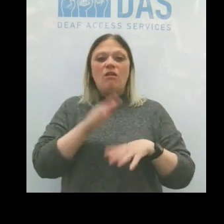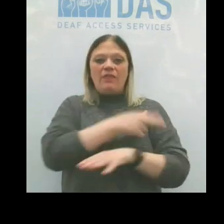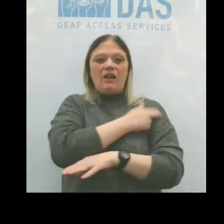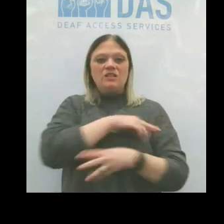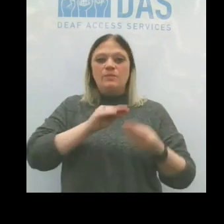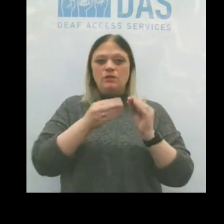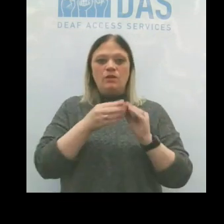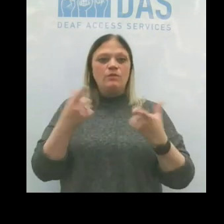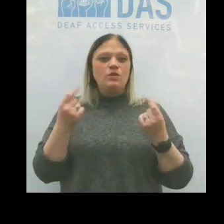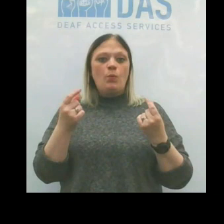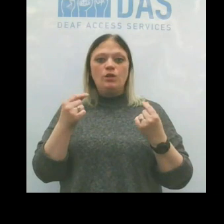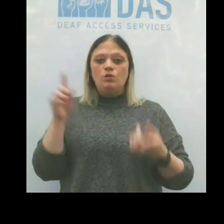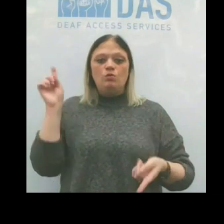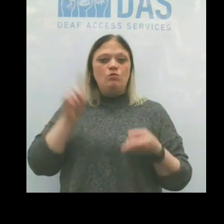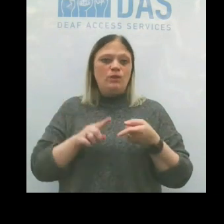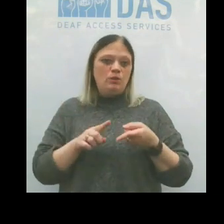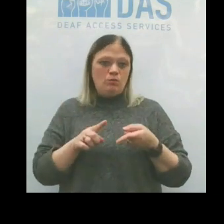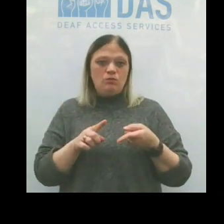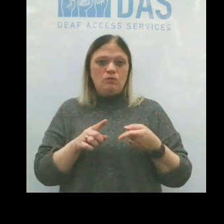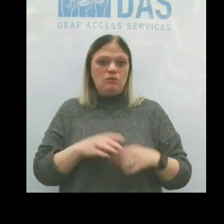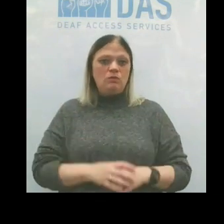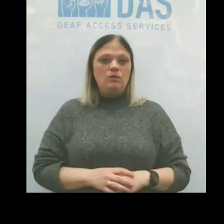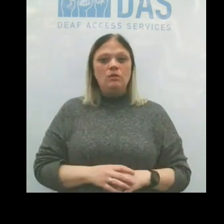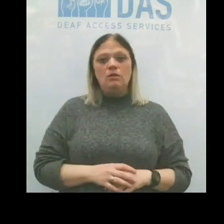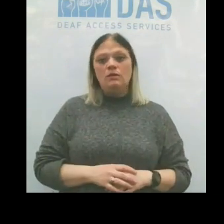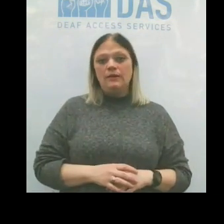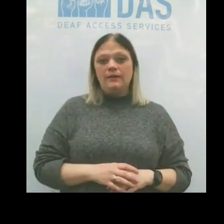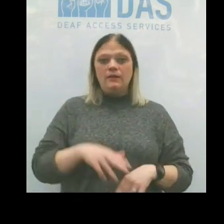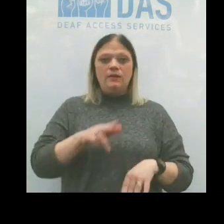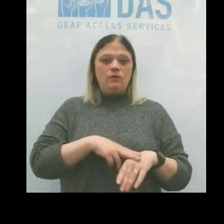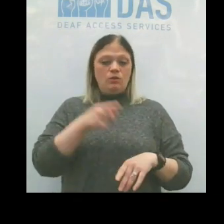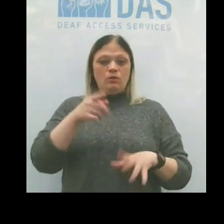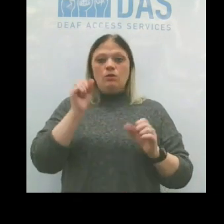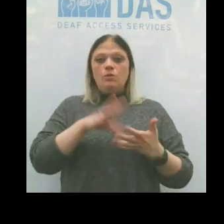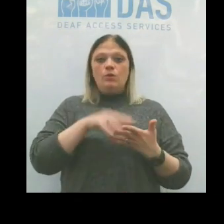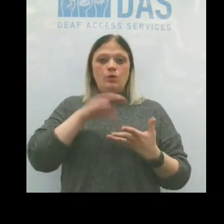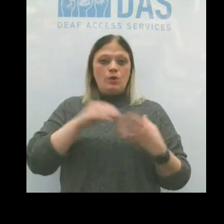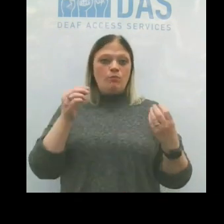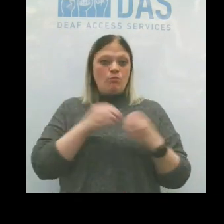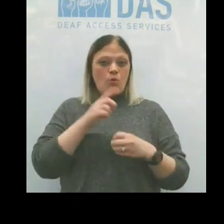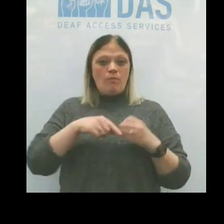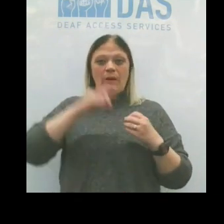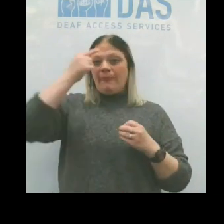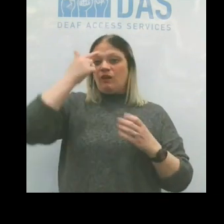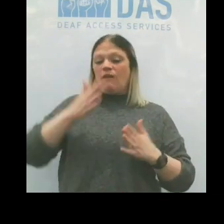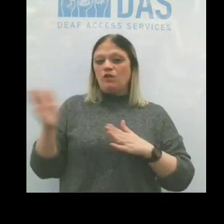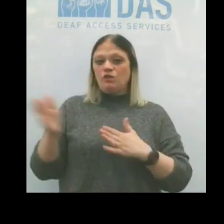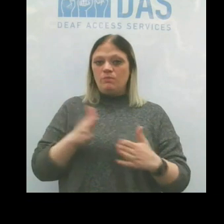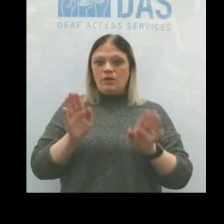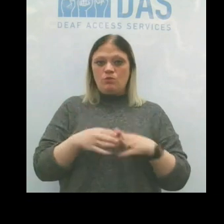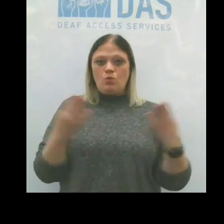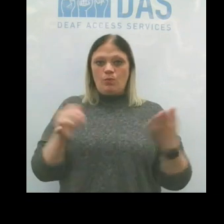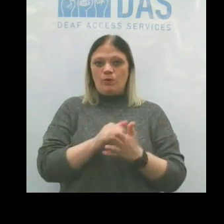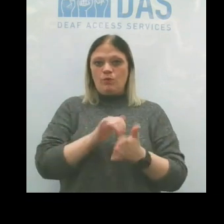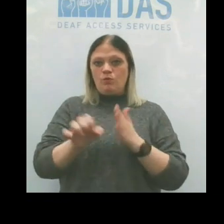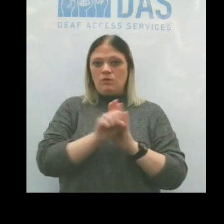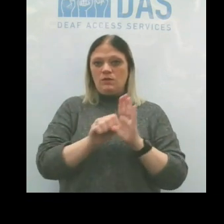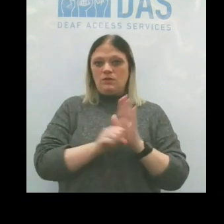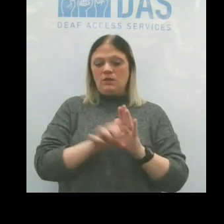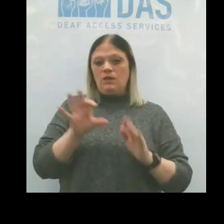them. And we're all in this together to help reduce that. And of course, you can learn more about the governor's plan for reopening New York State at